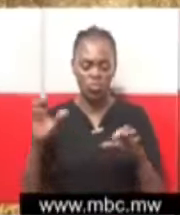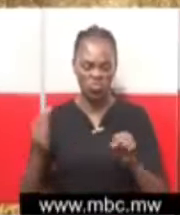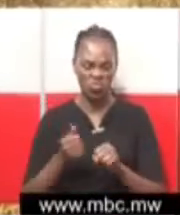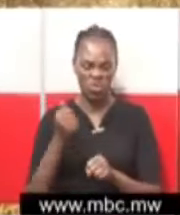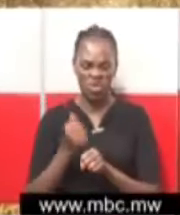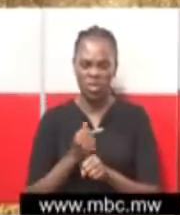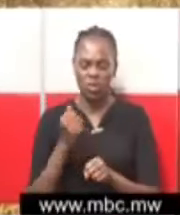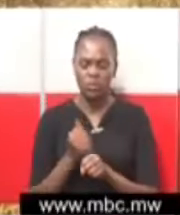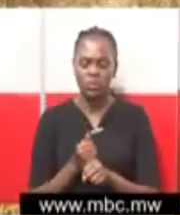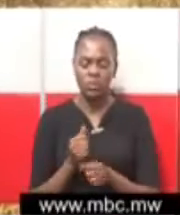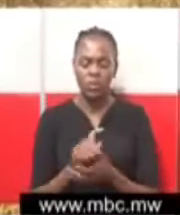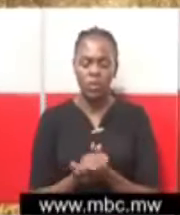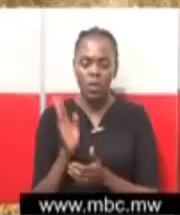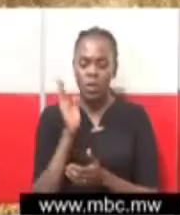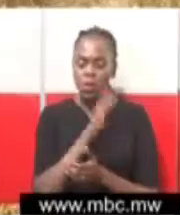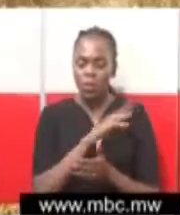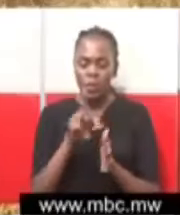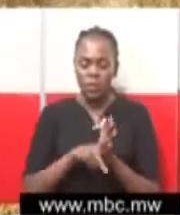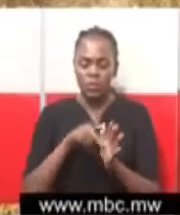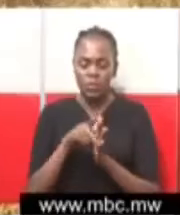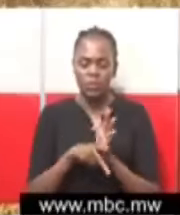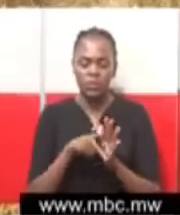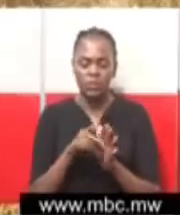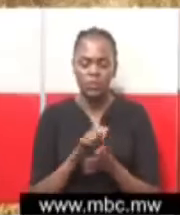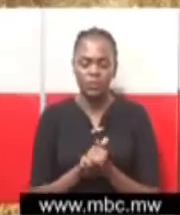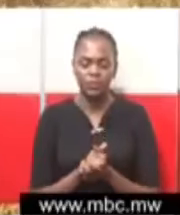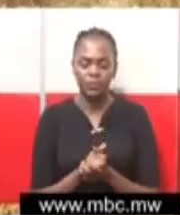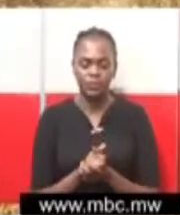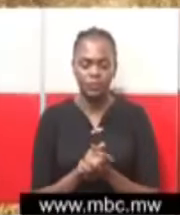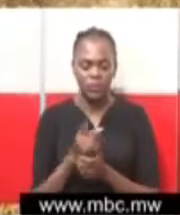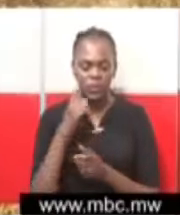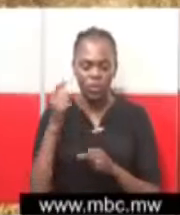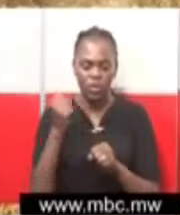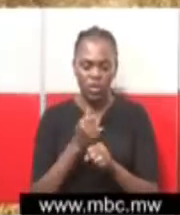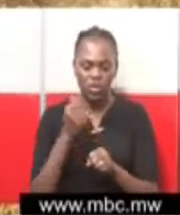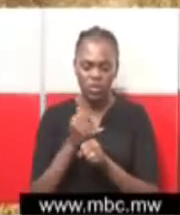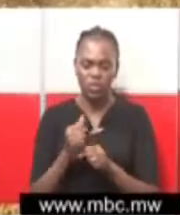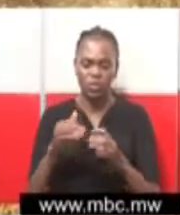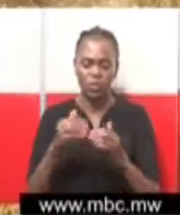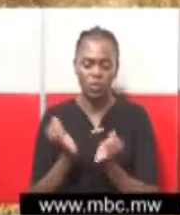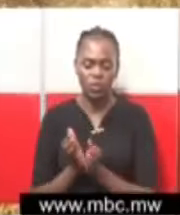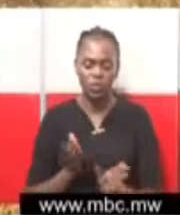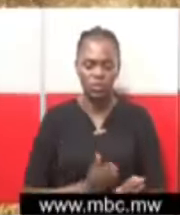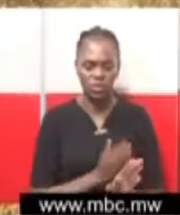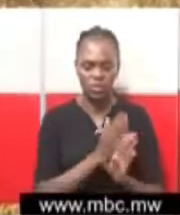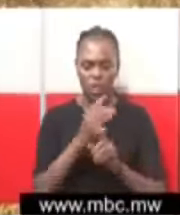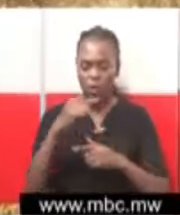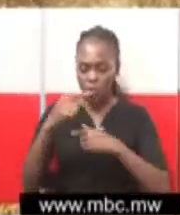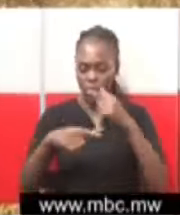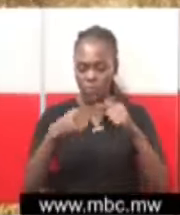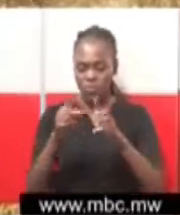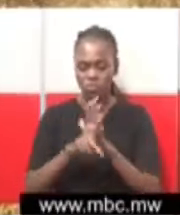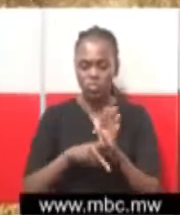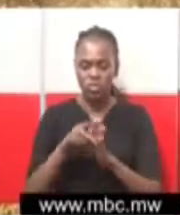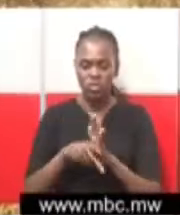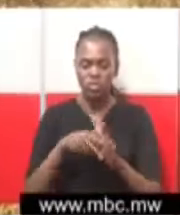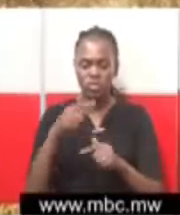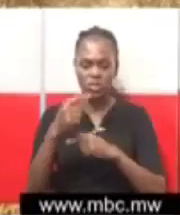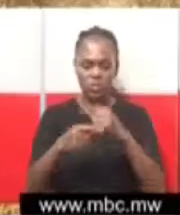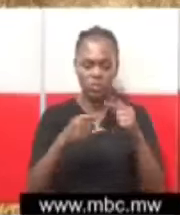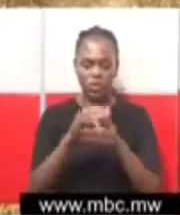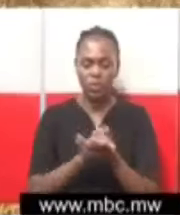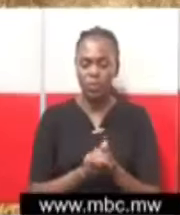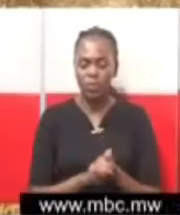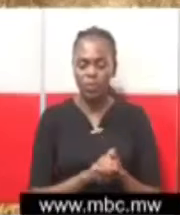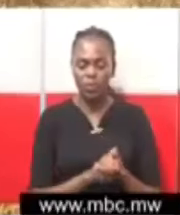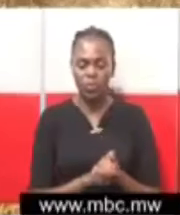we are just working as we are finishing this project next year. We are still working with the stakeholders right now so that there can be sustainability of this project, that when we leave